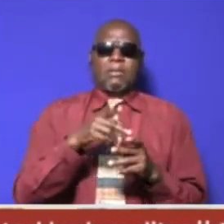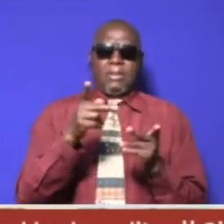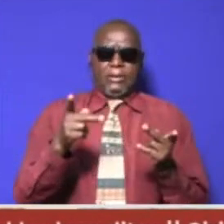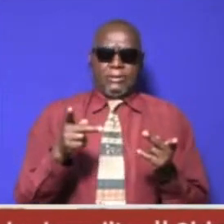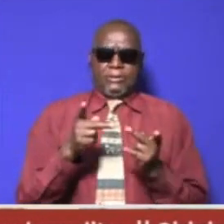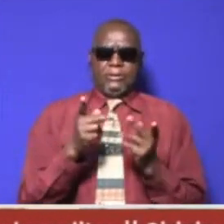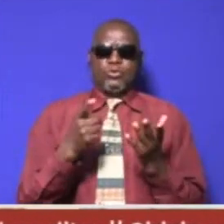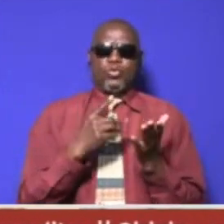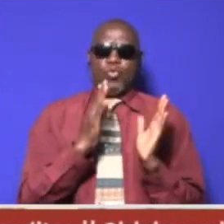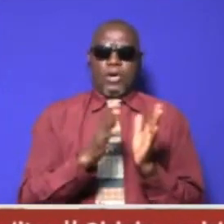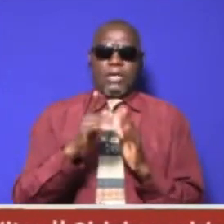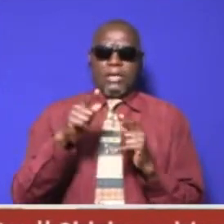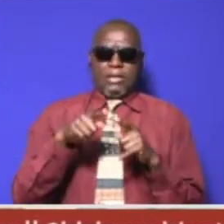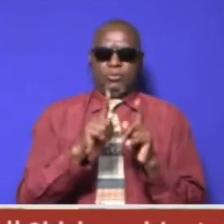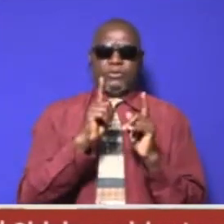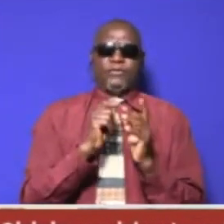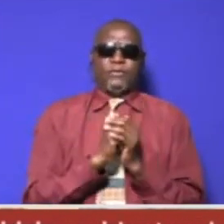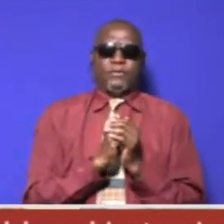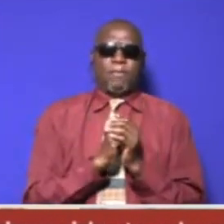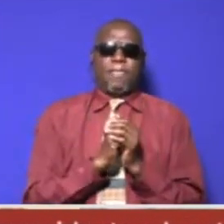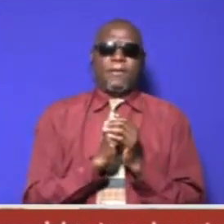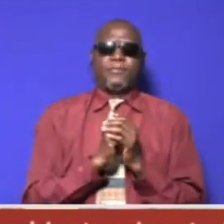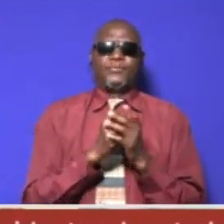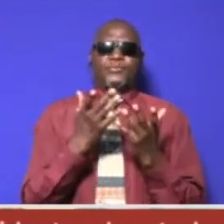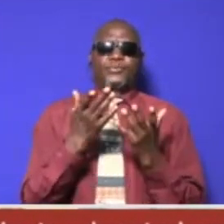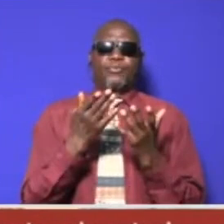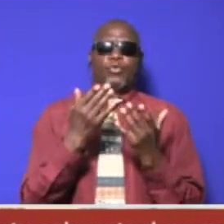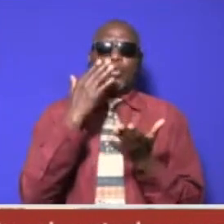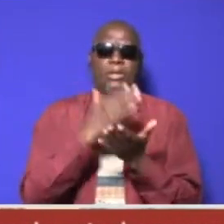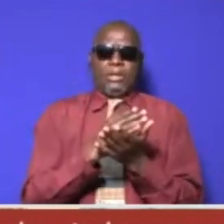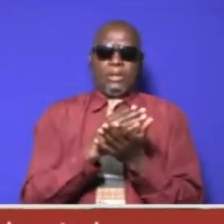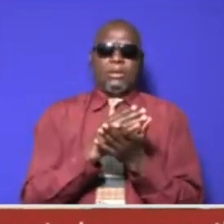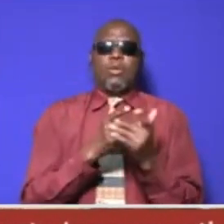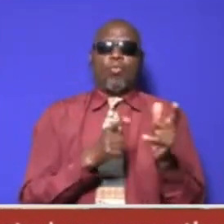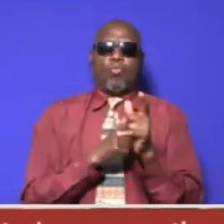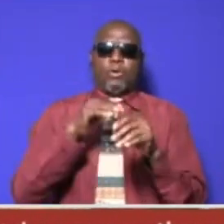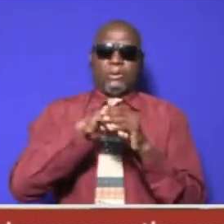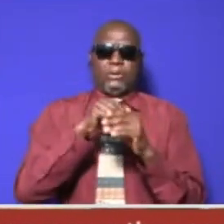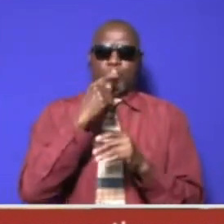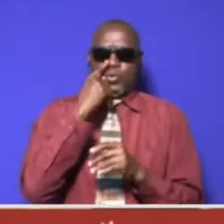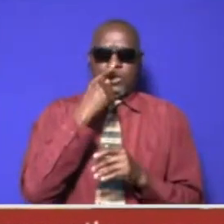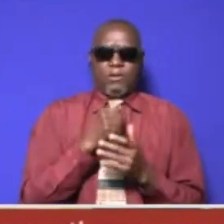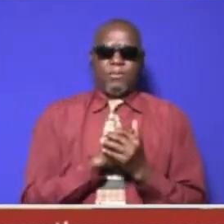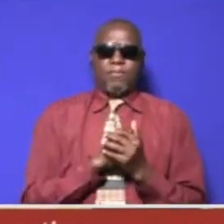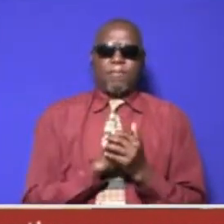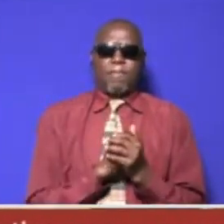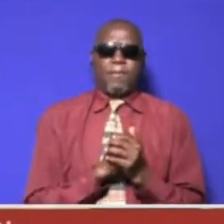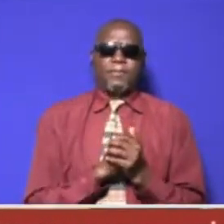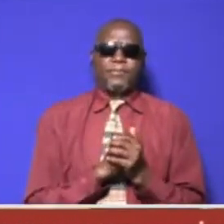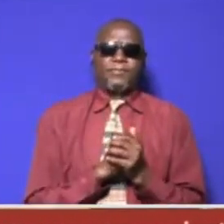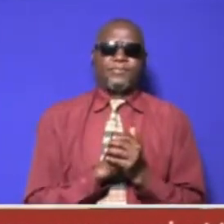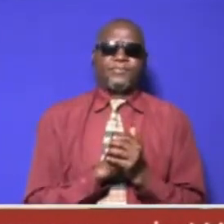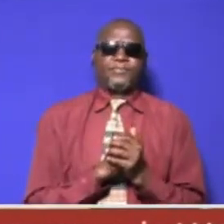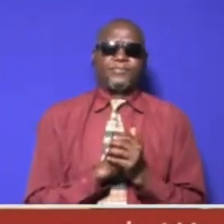youth could organize themselves to contribute to effort and to end the war in Sudan. That there is no unity in the war